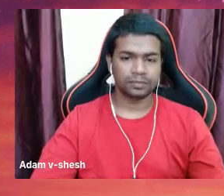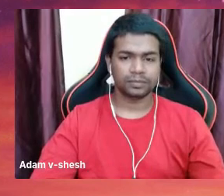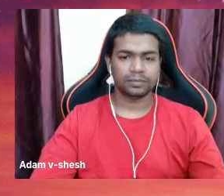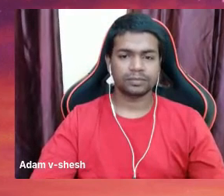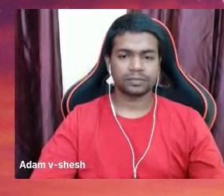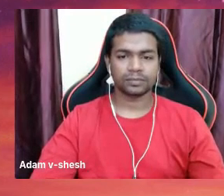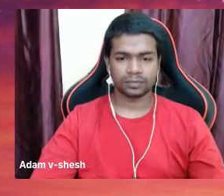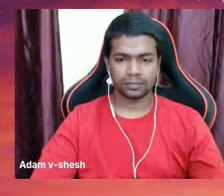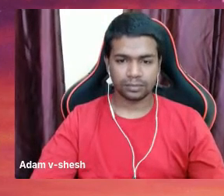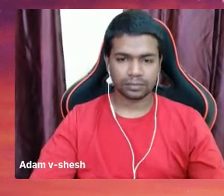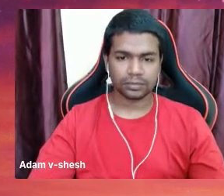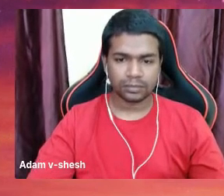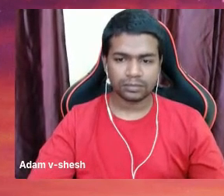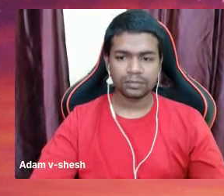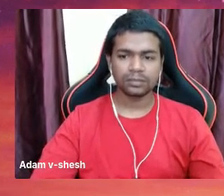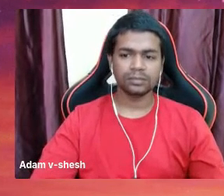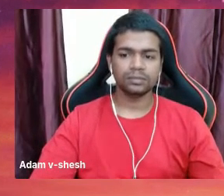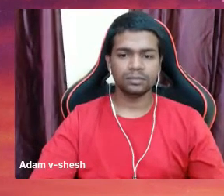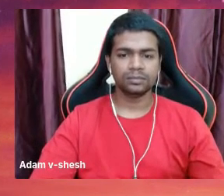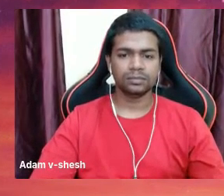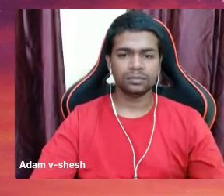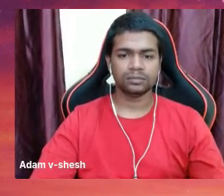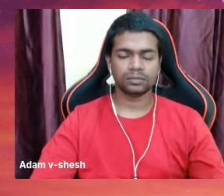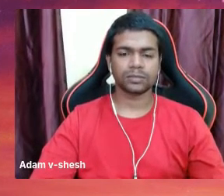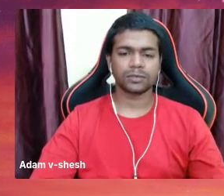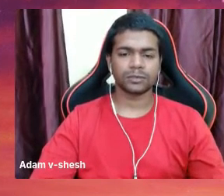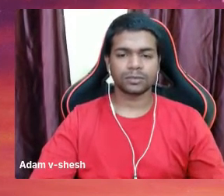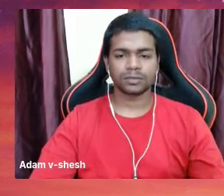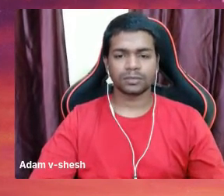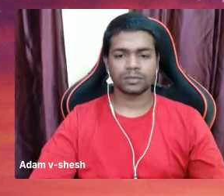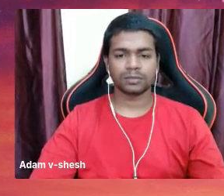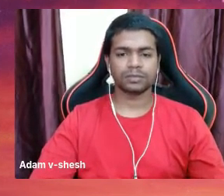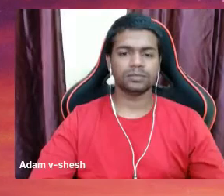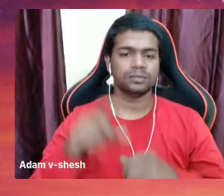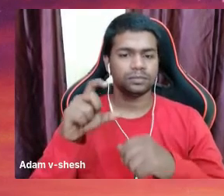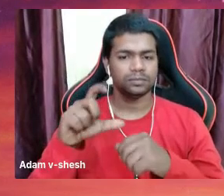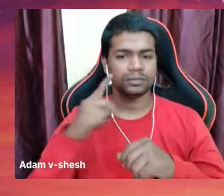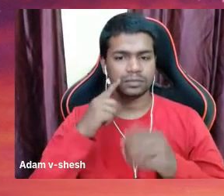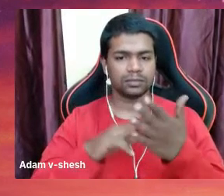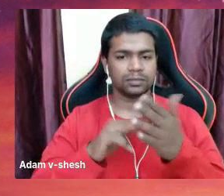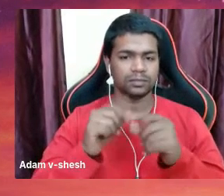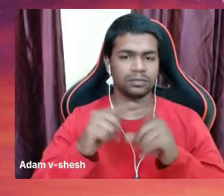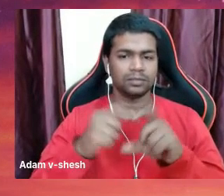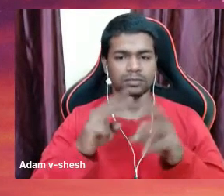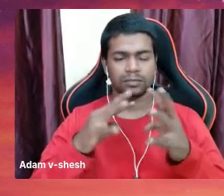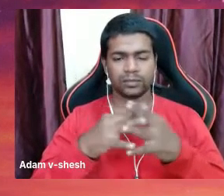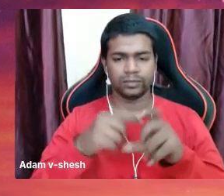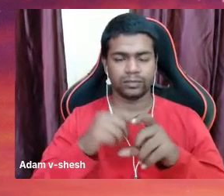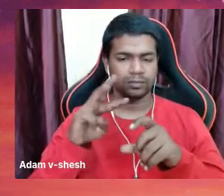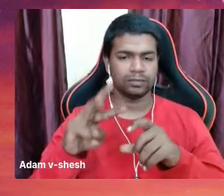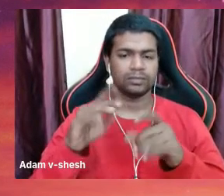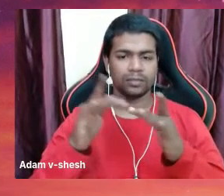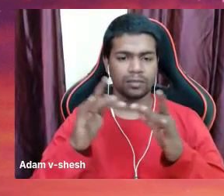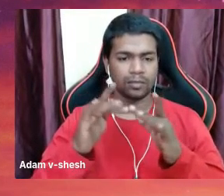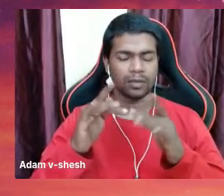Yeah, no, I think Kunal very aptly said. I think climate and biotech, of course, Web3, a lot of the internet